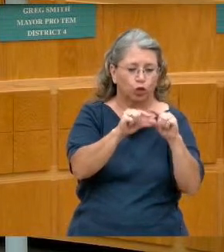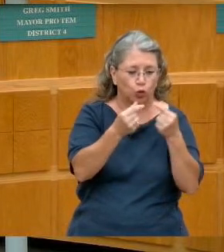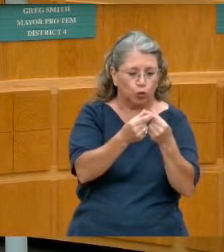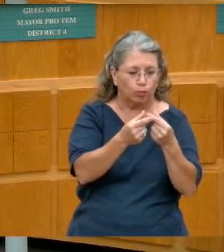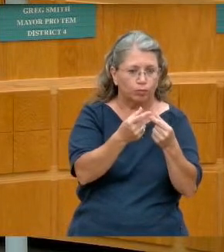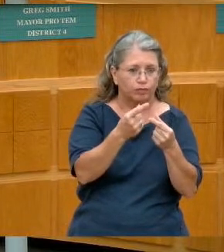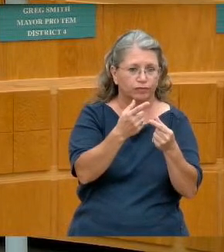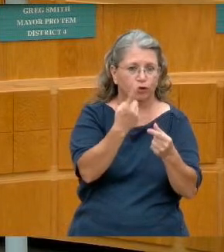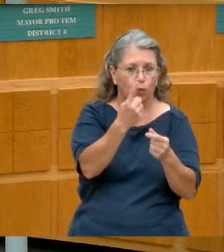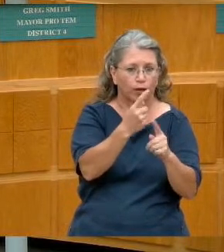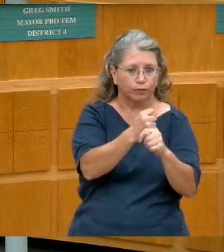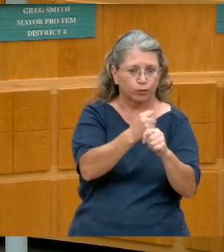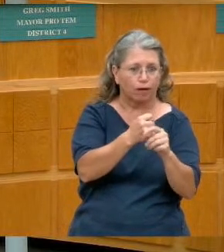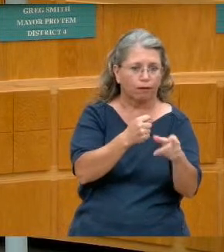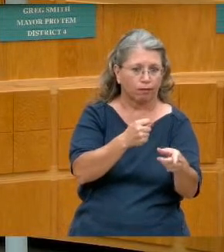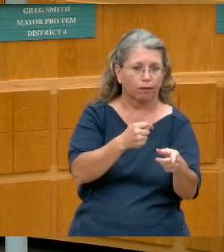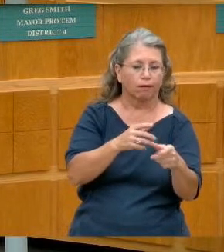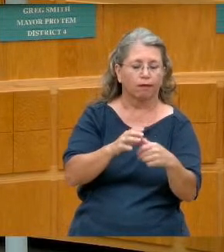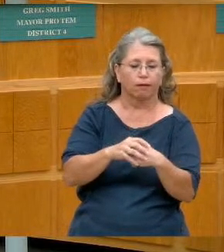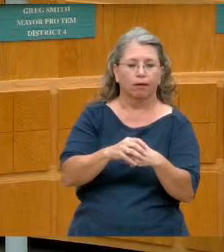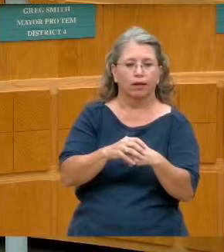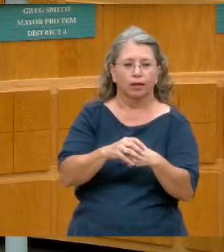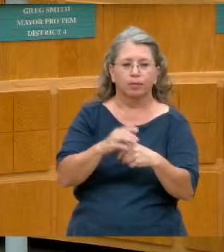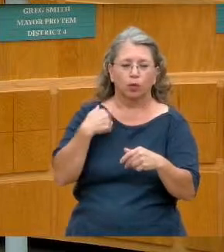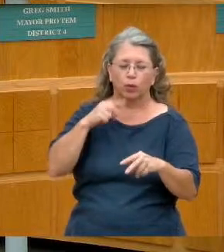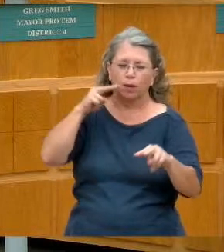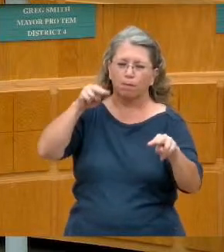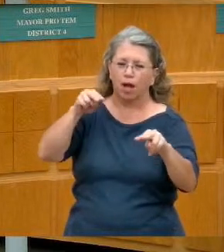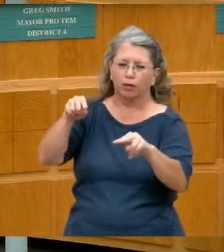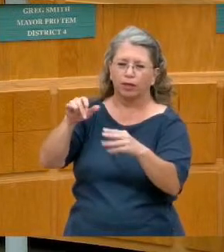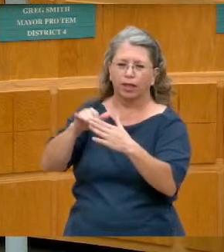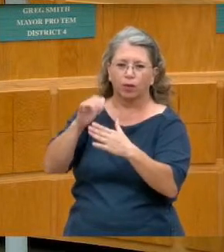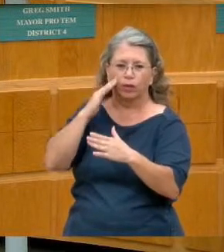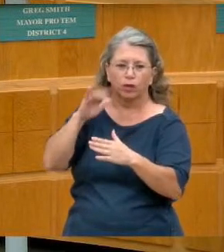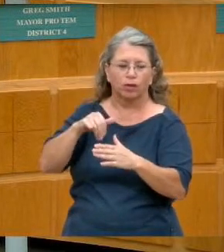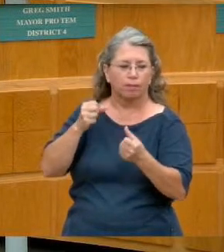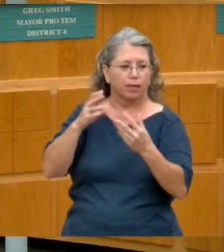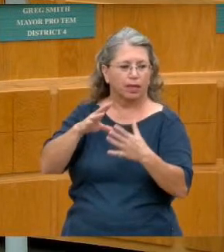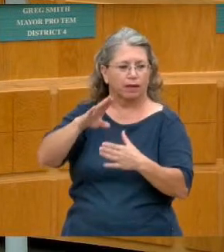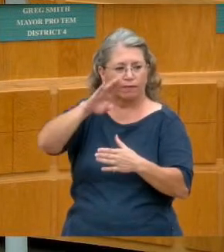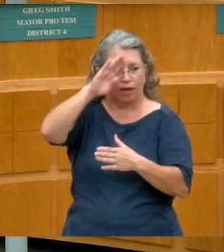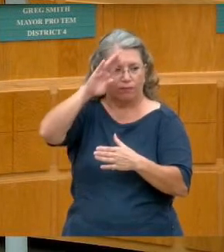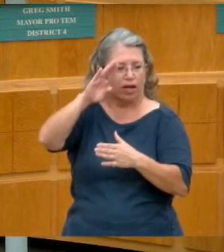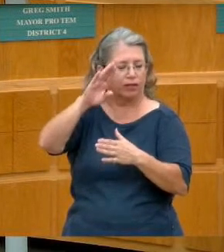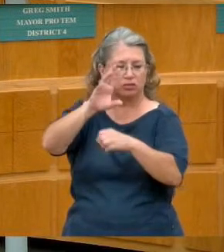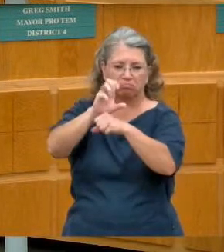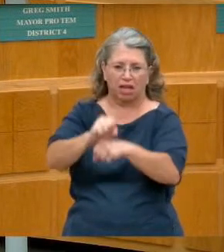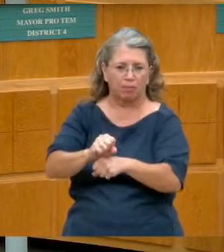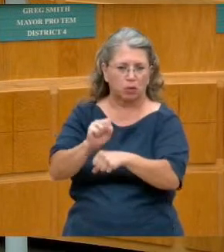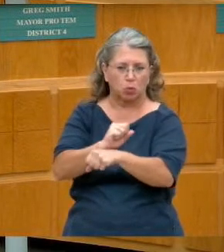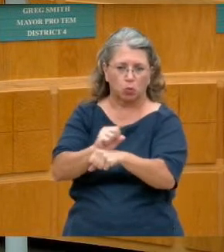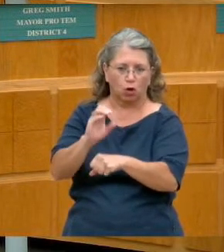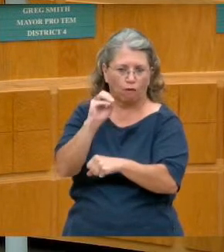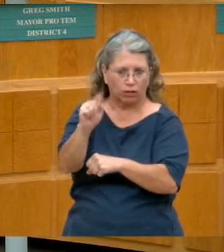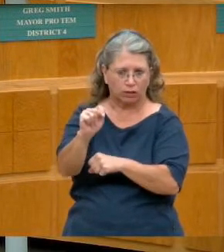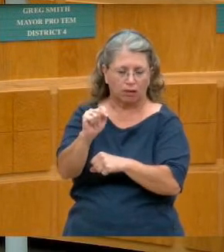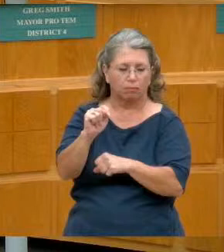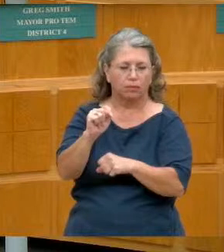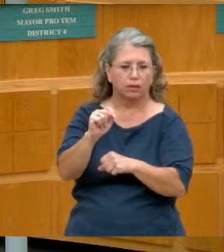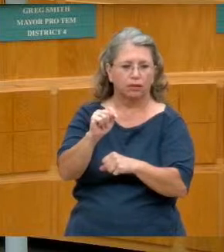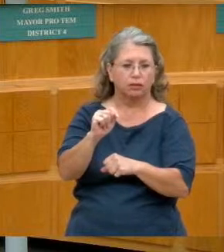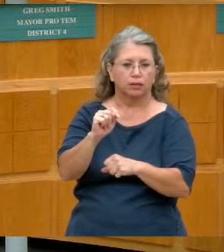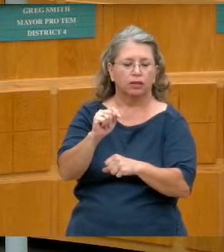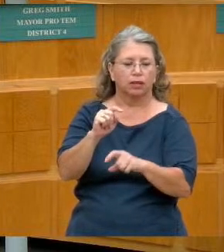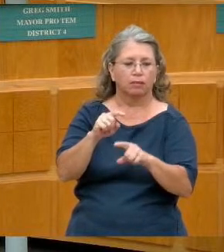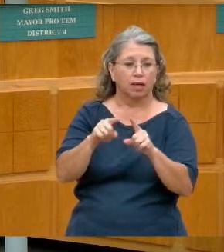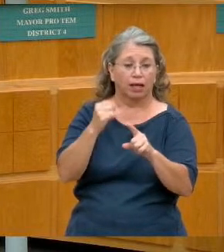it closely. We know that the firefighters customarily work overtime, and so that's not an issue. The issue becomes if too many